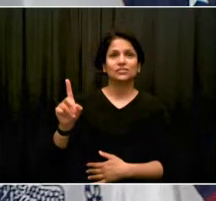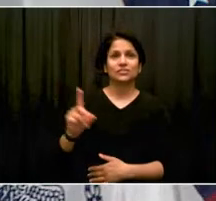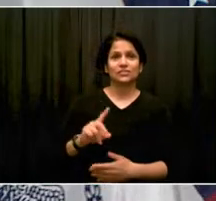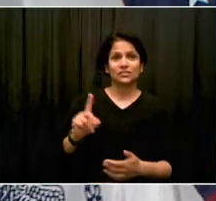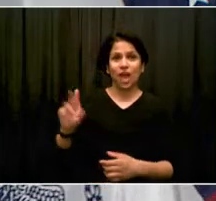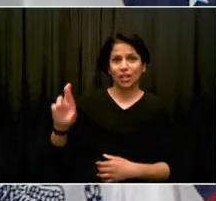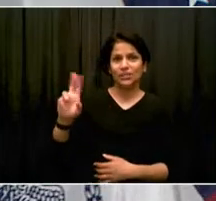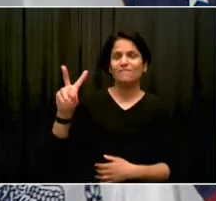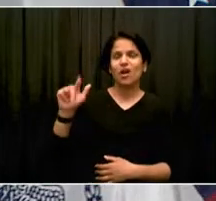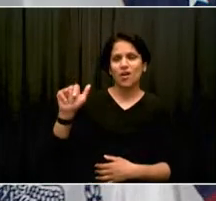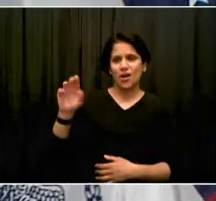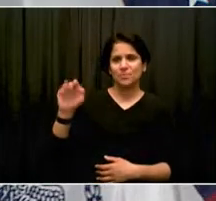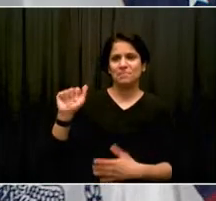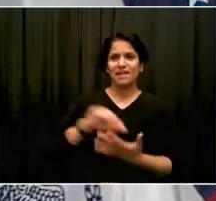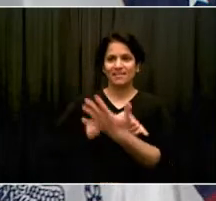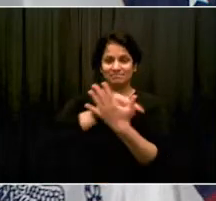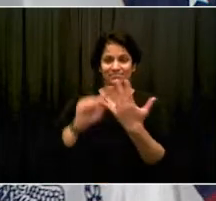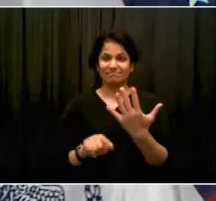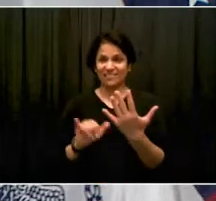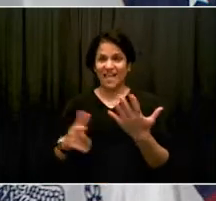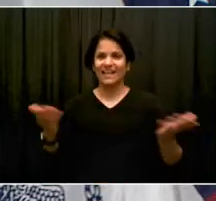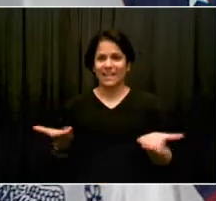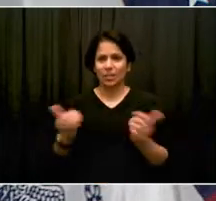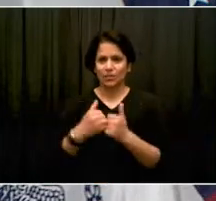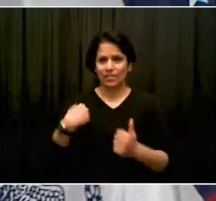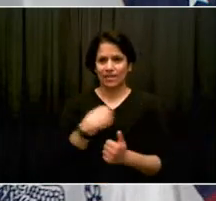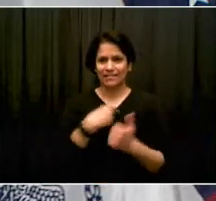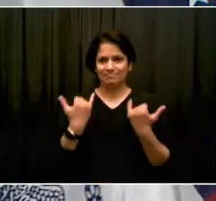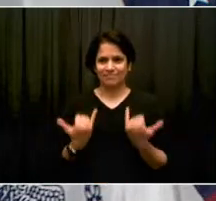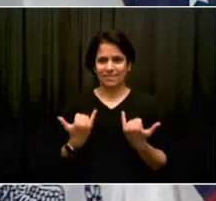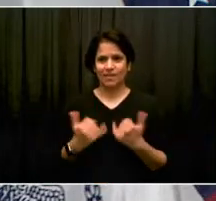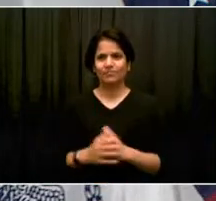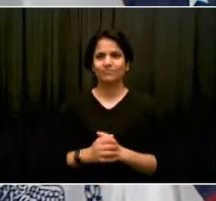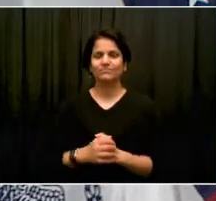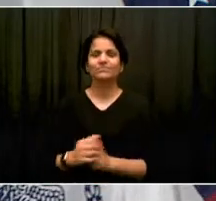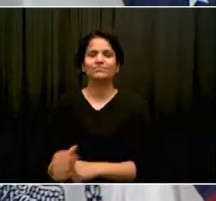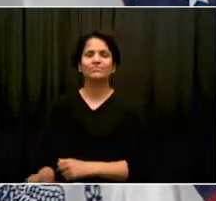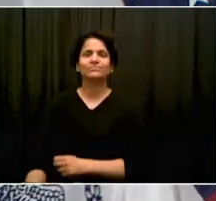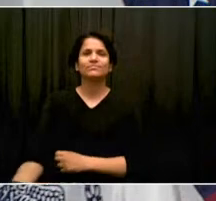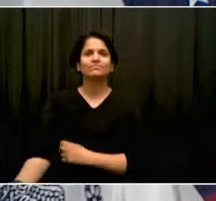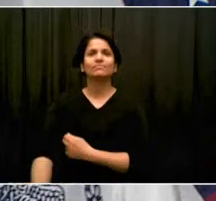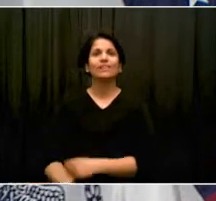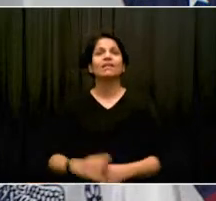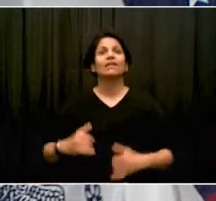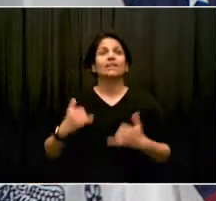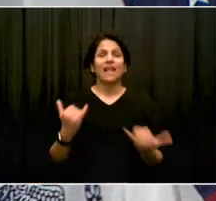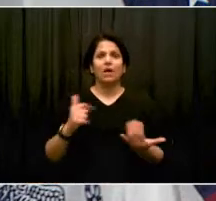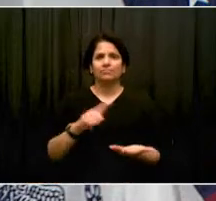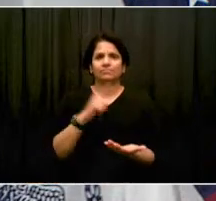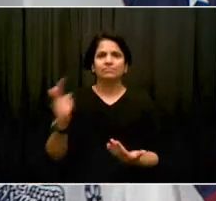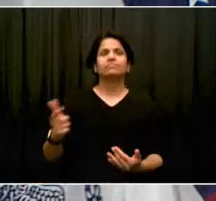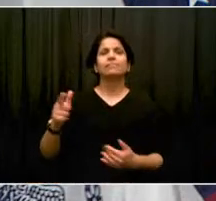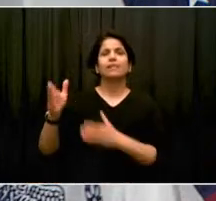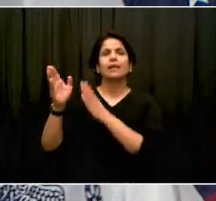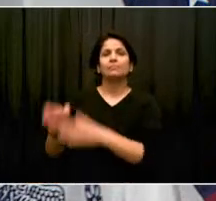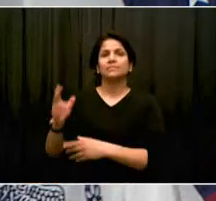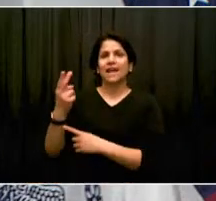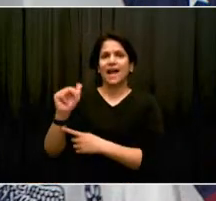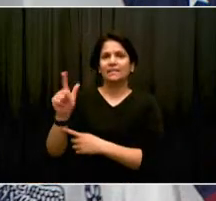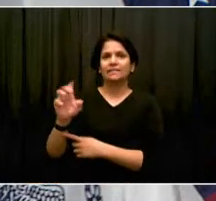Varma, Senior Advisor on Public Health. We will begin with Hazel from CBS New